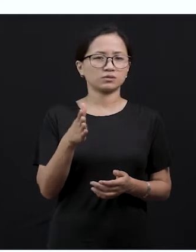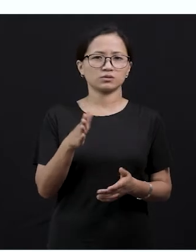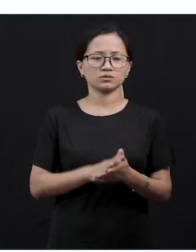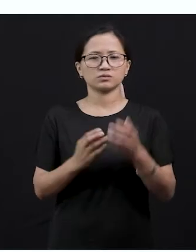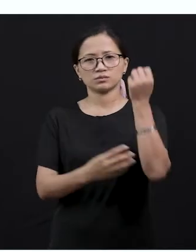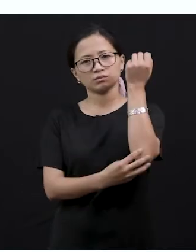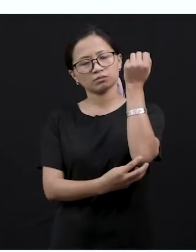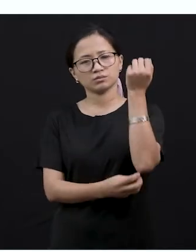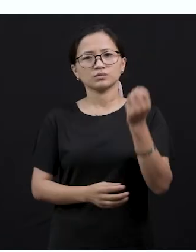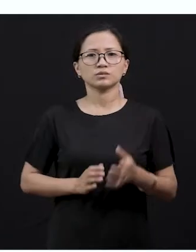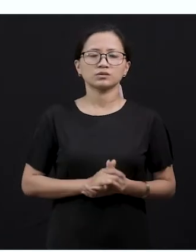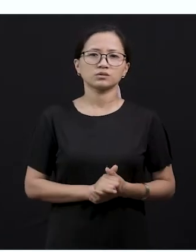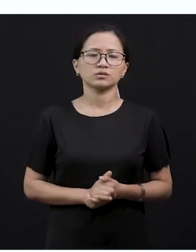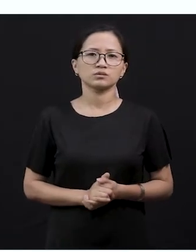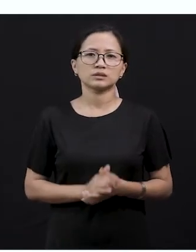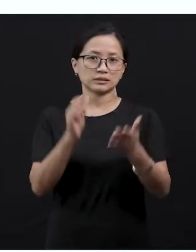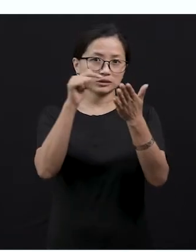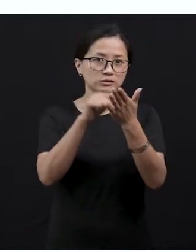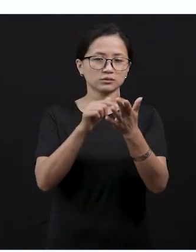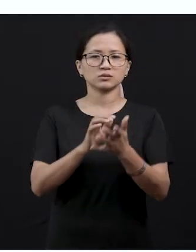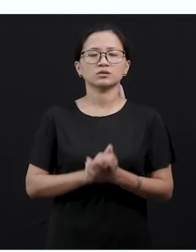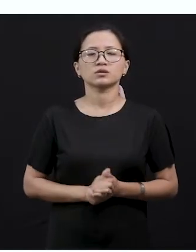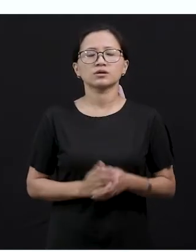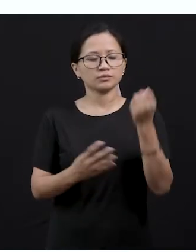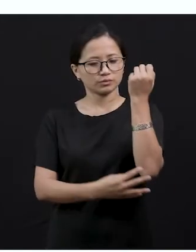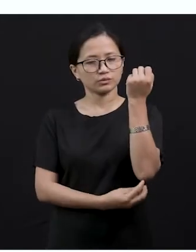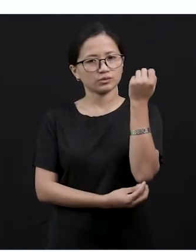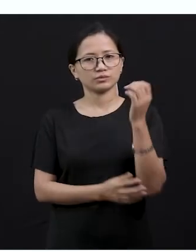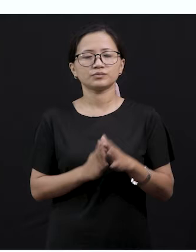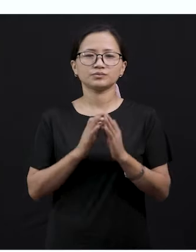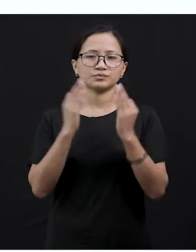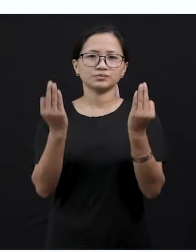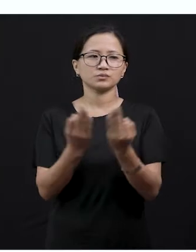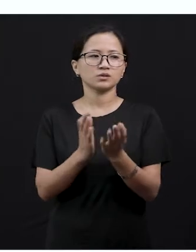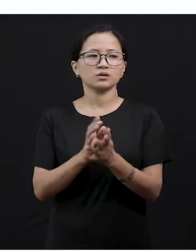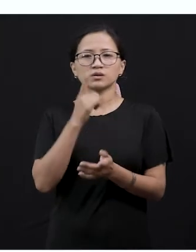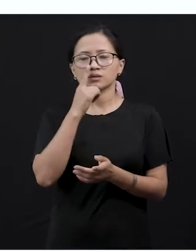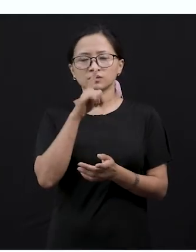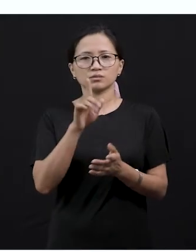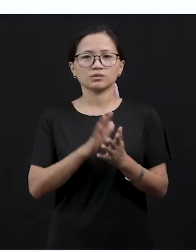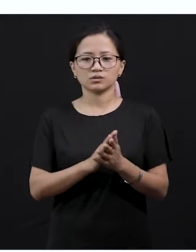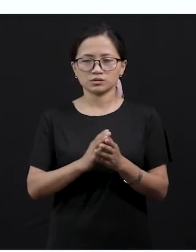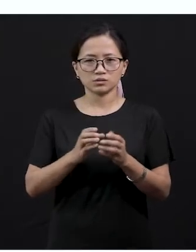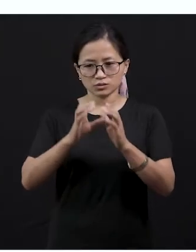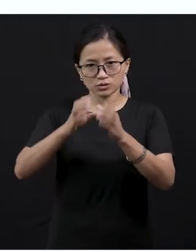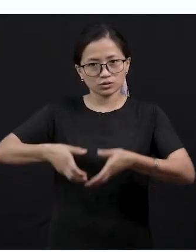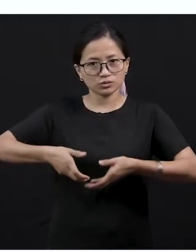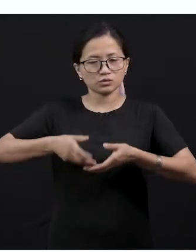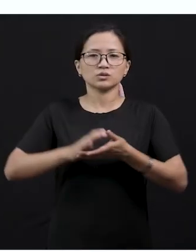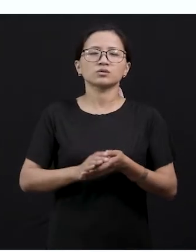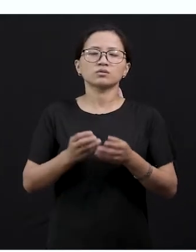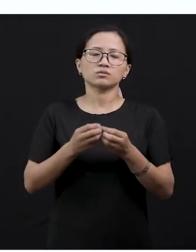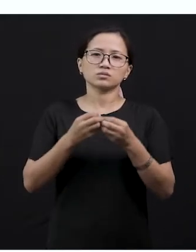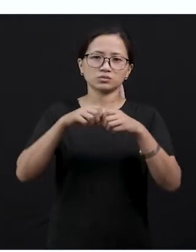be poor. That means this also indicates that they are from a poor family. Now, her mother's shoes were also worn out,